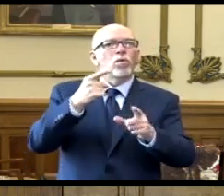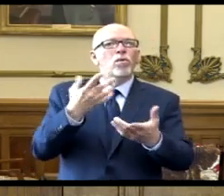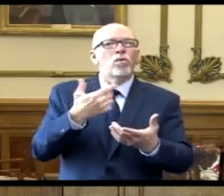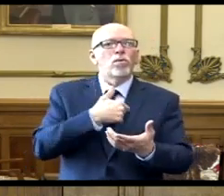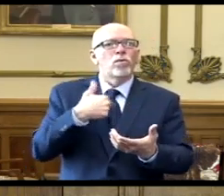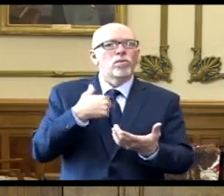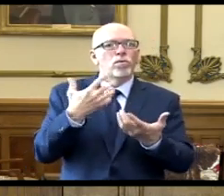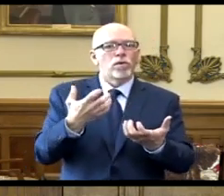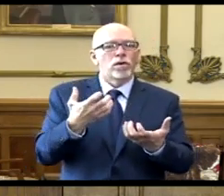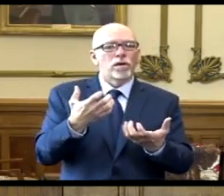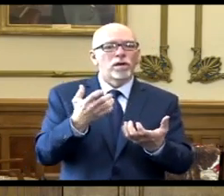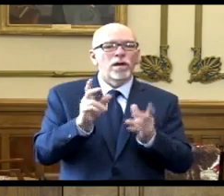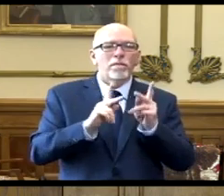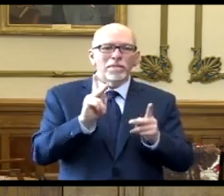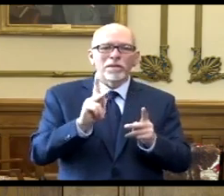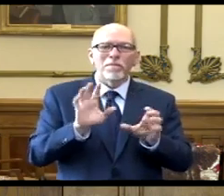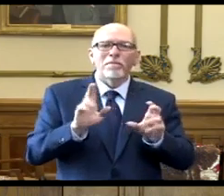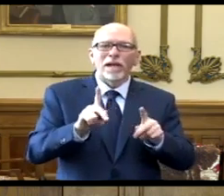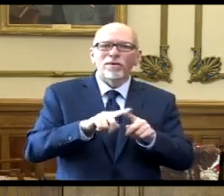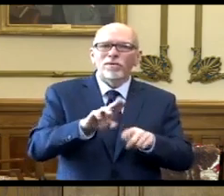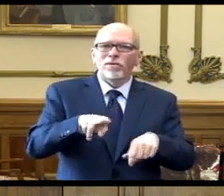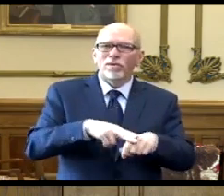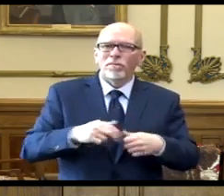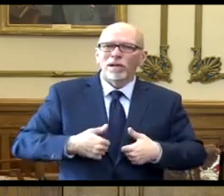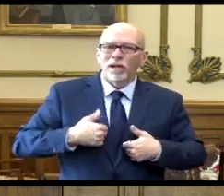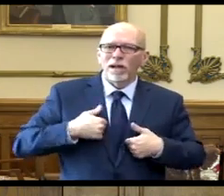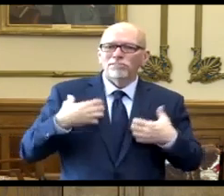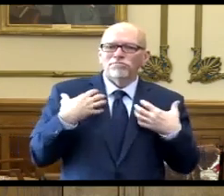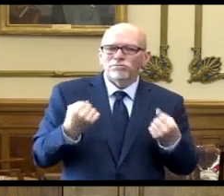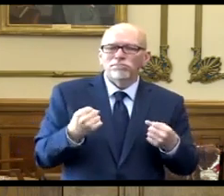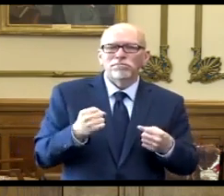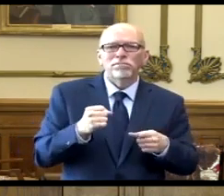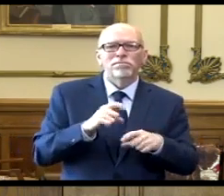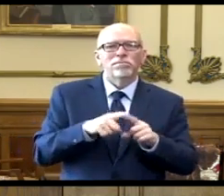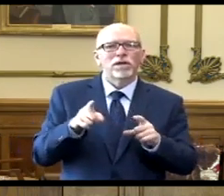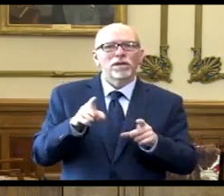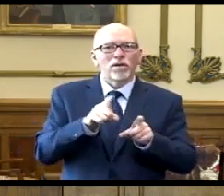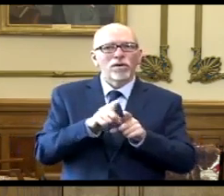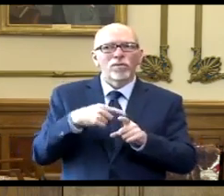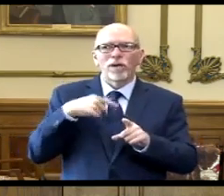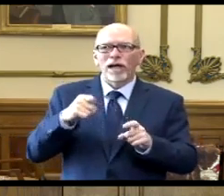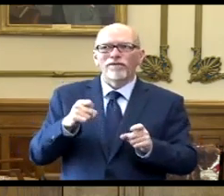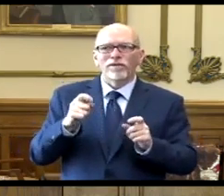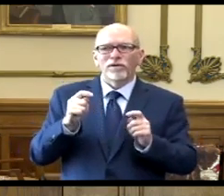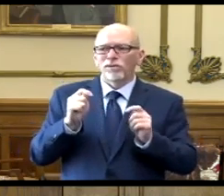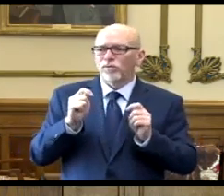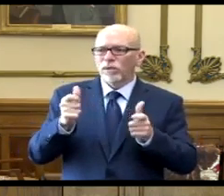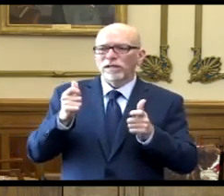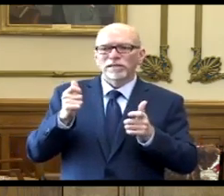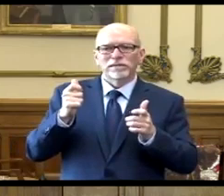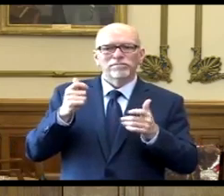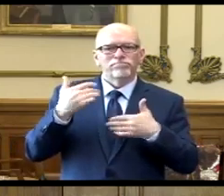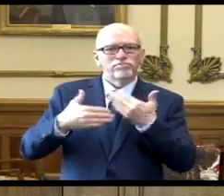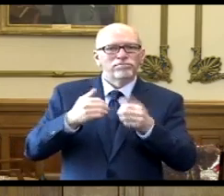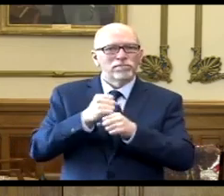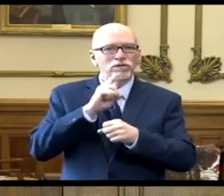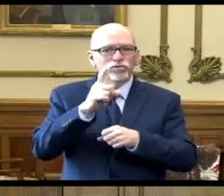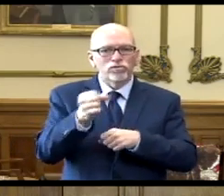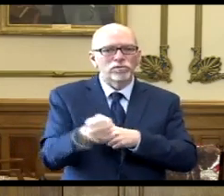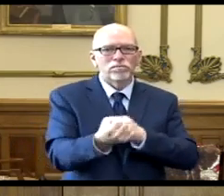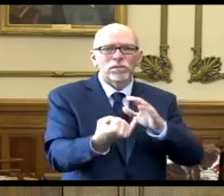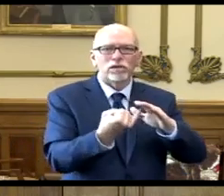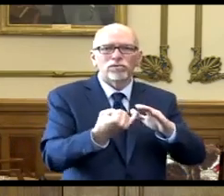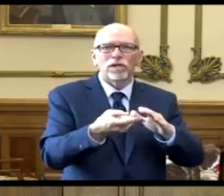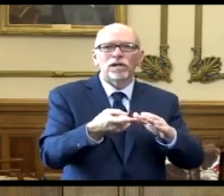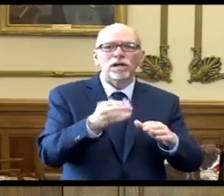people, you know, return to their normal life, but then to be able to react swiftly to ensure that they're in isolation and